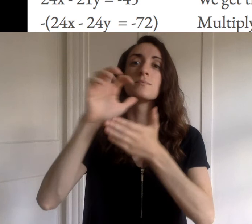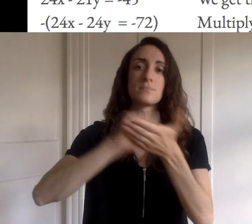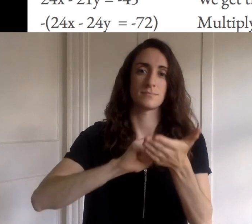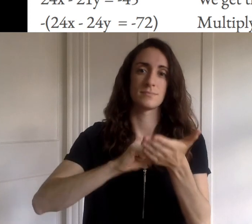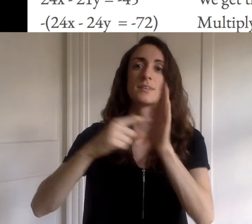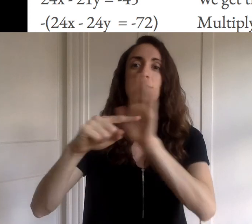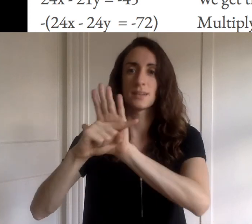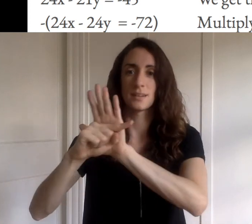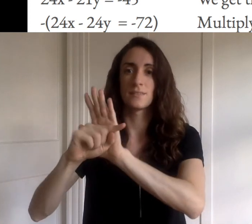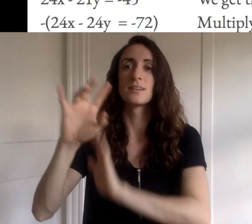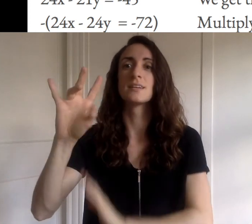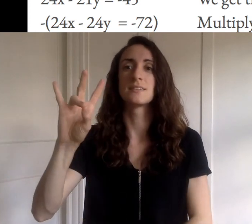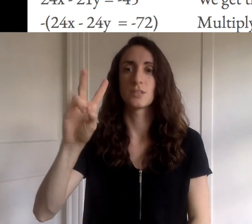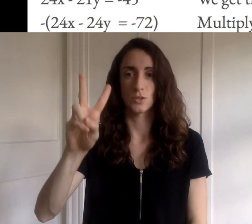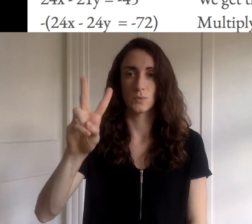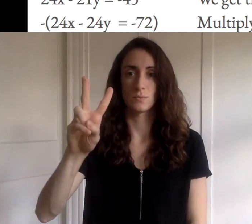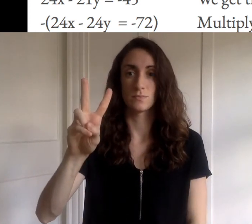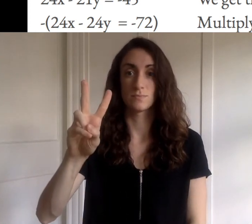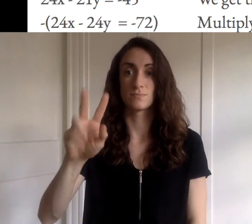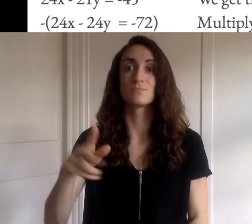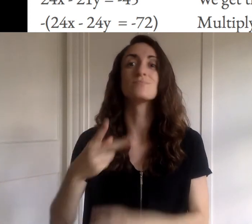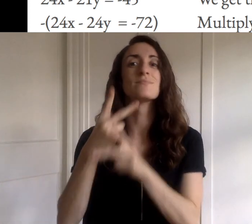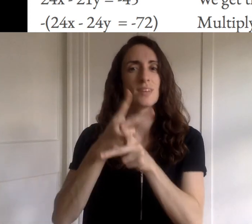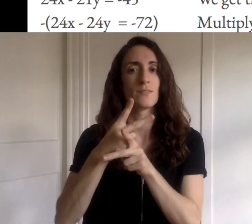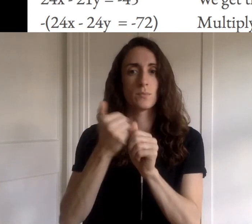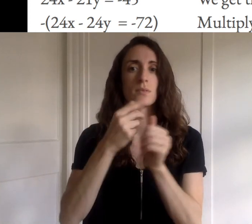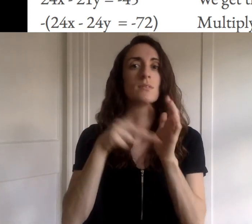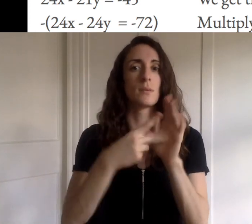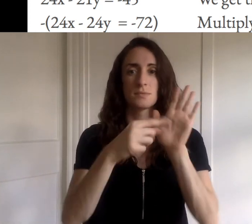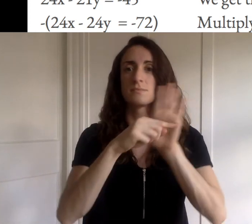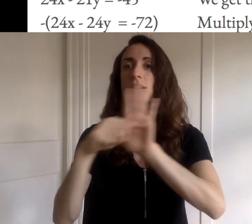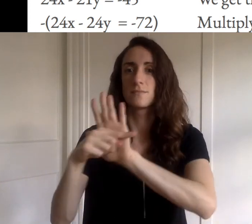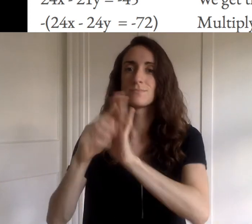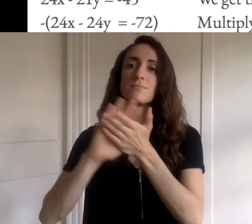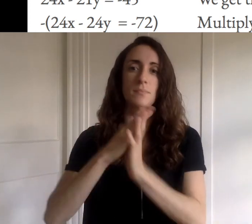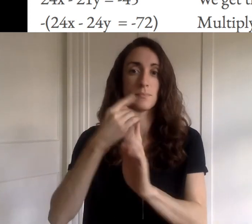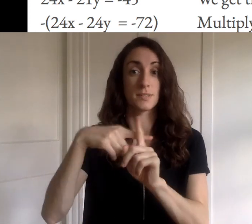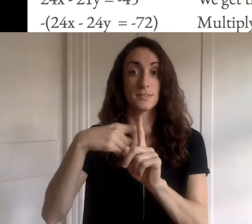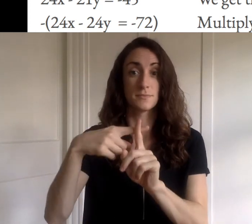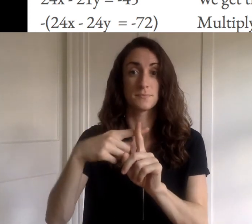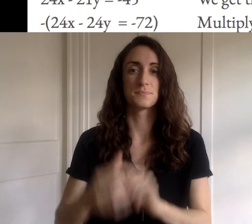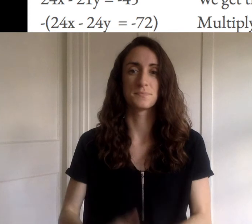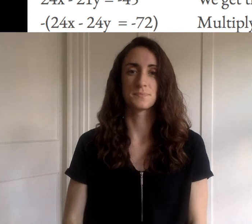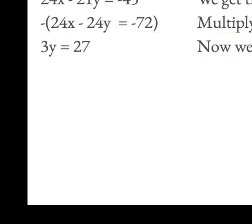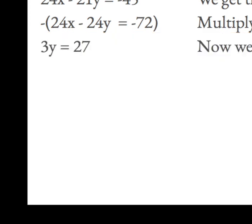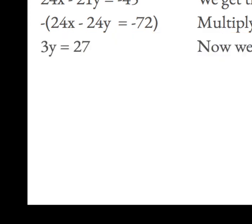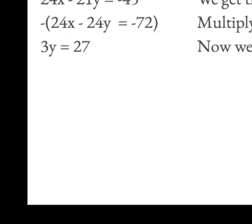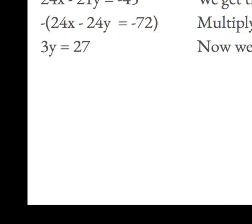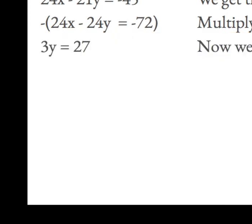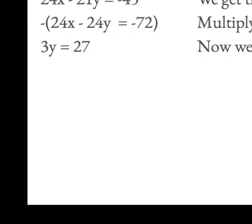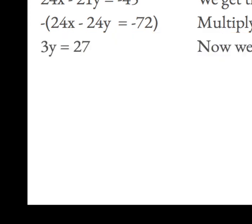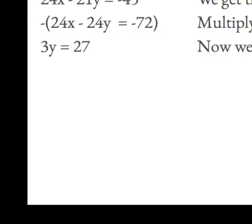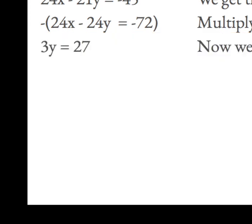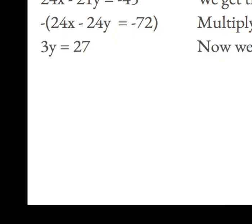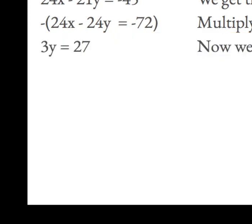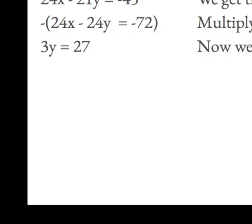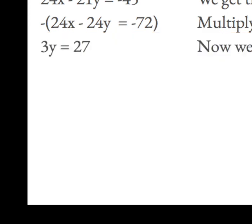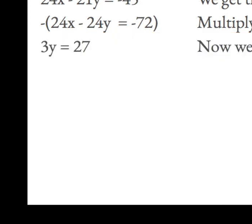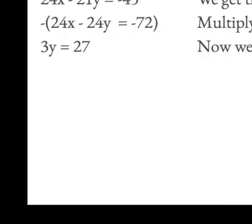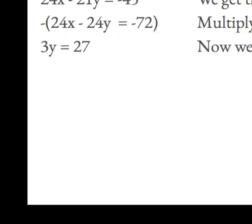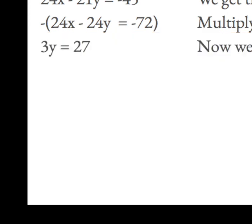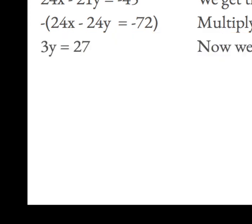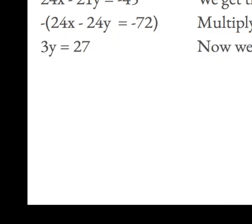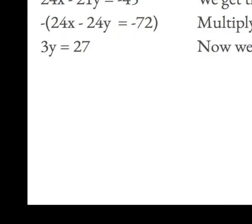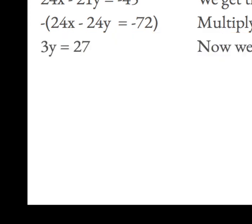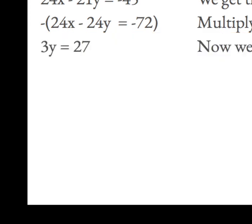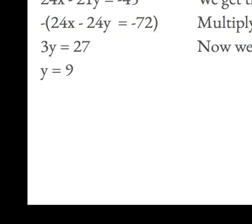45 minus negative 72 is 27. Be careful with those double negatives, and remember that subtracting a negative is the same